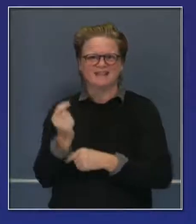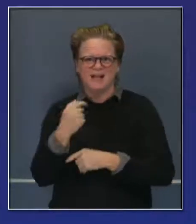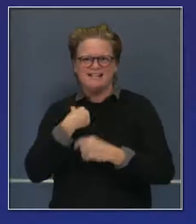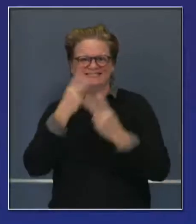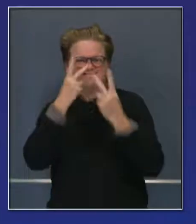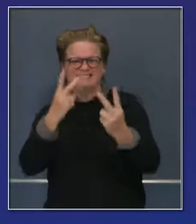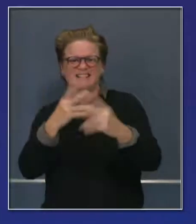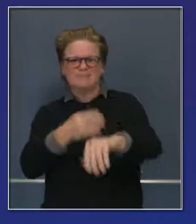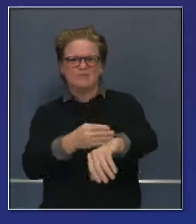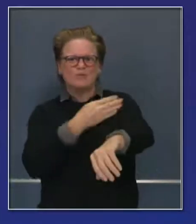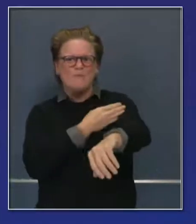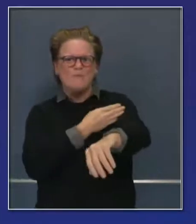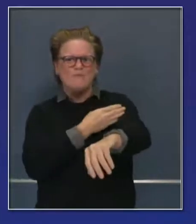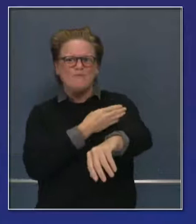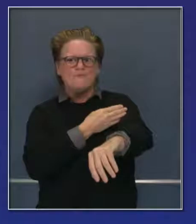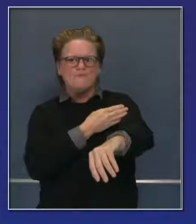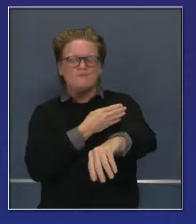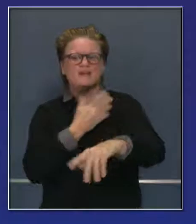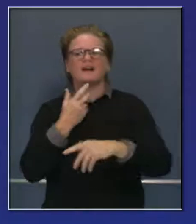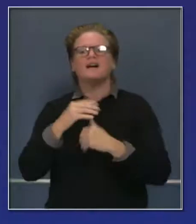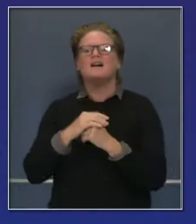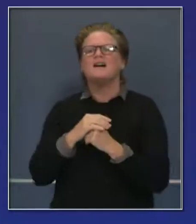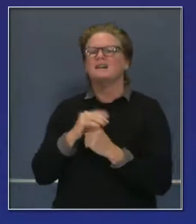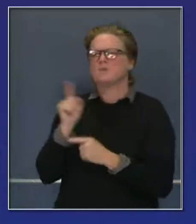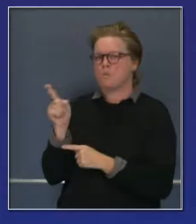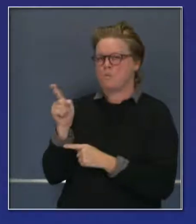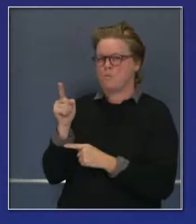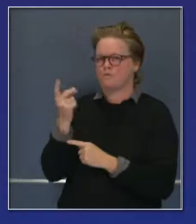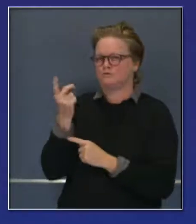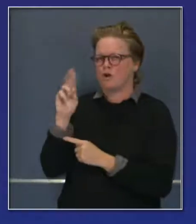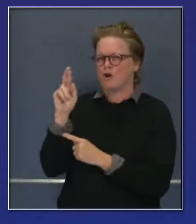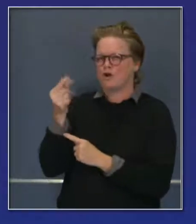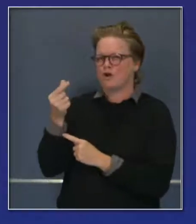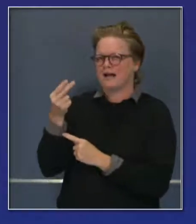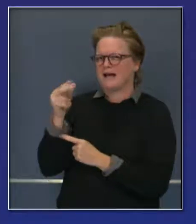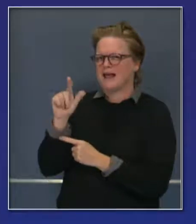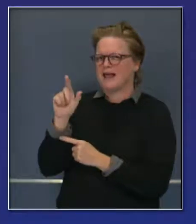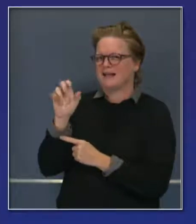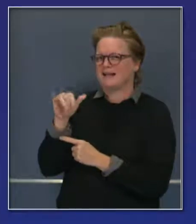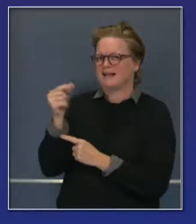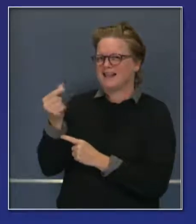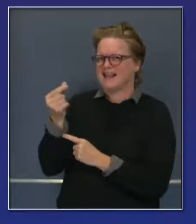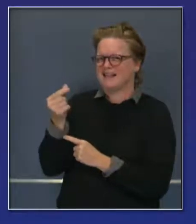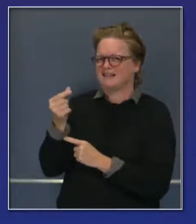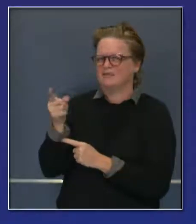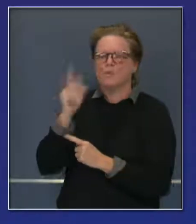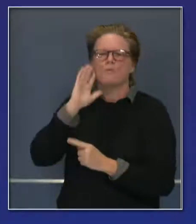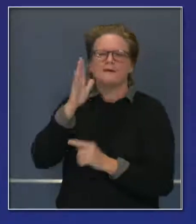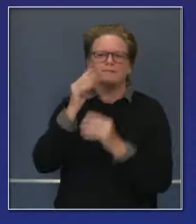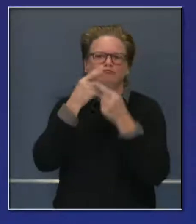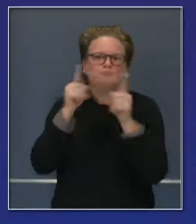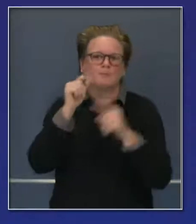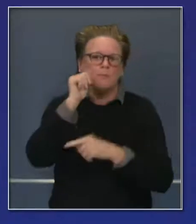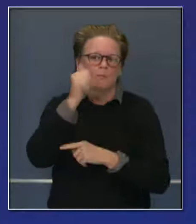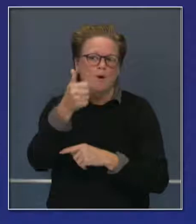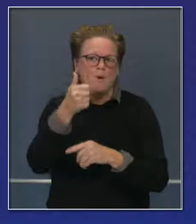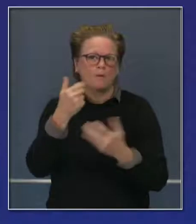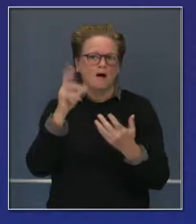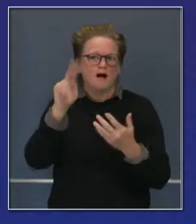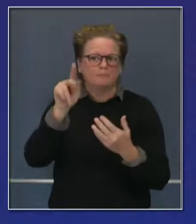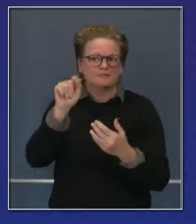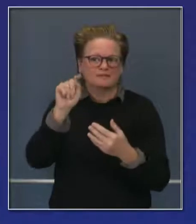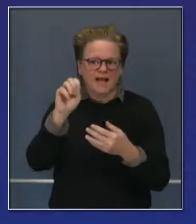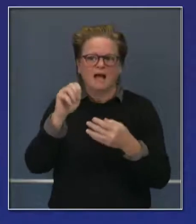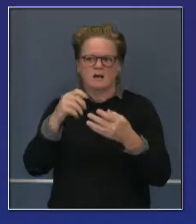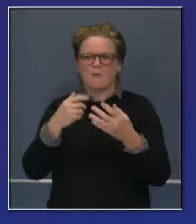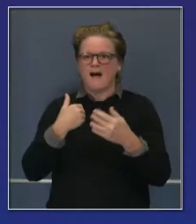Dr. Galley, that we will see more restrictive tiering based upon case rates that have begun to increase.